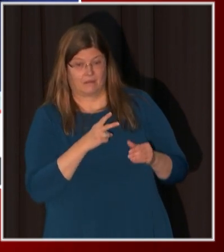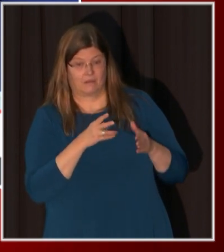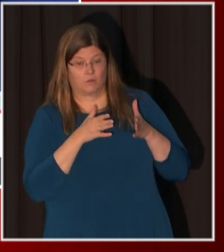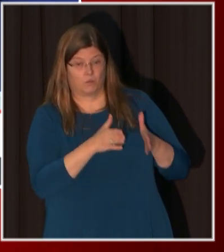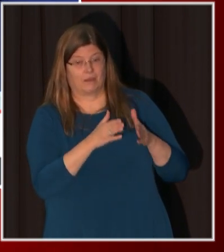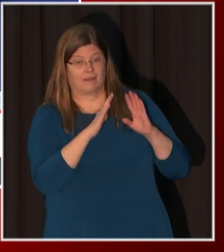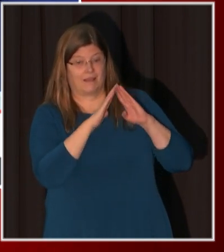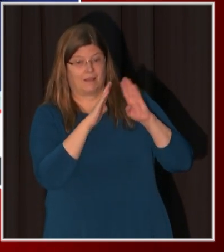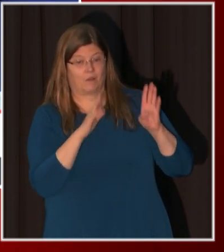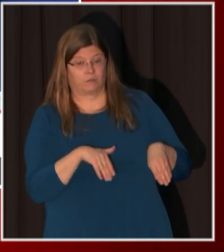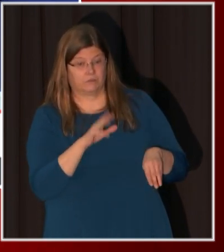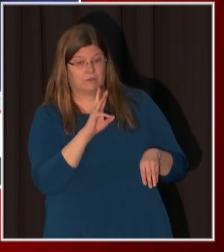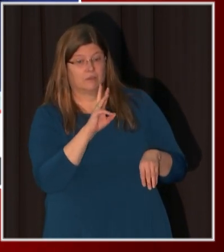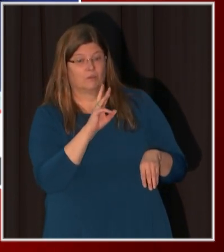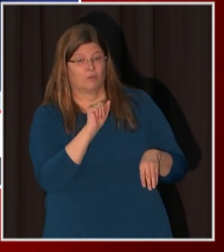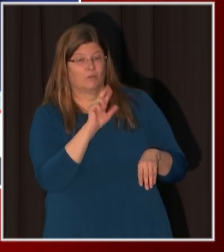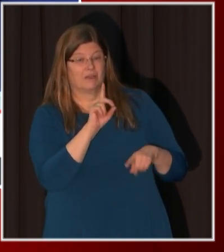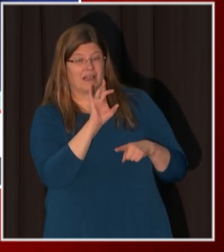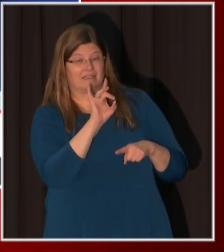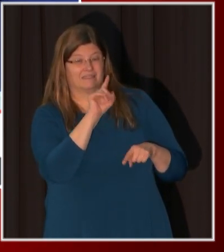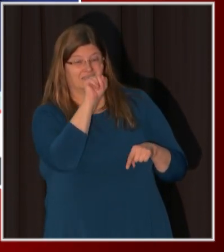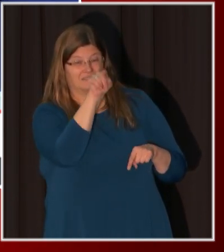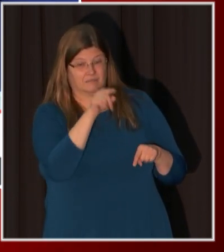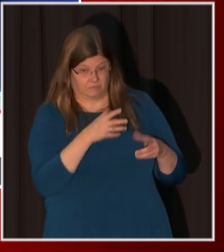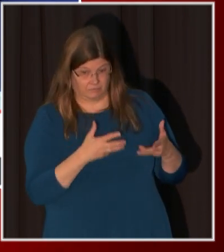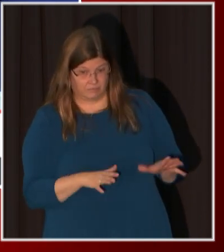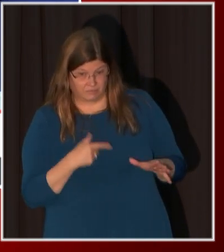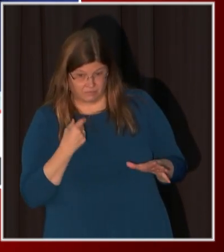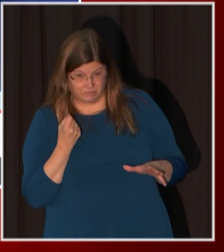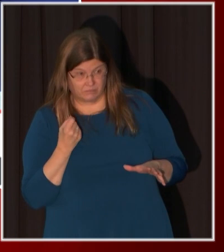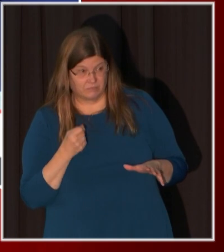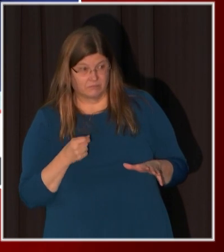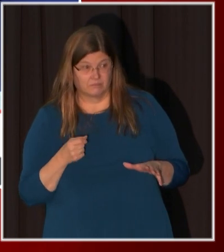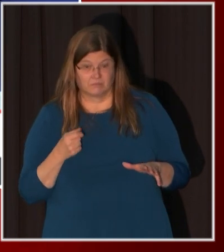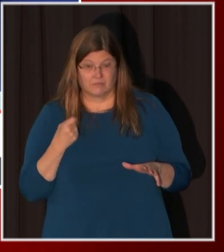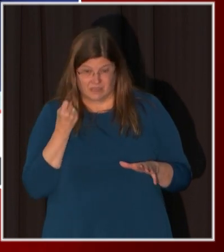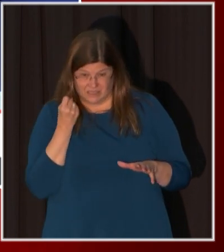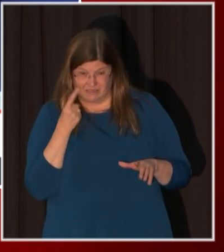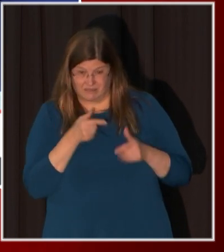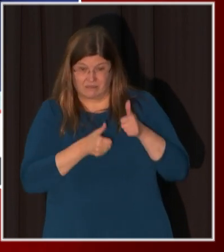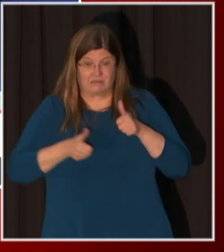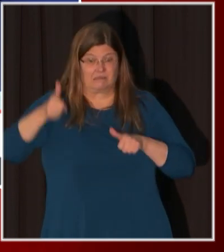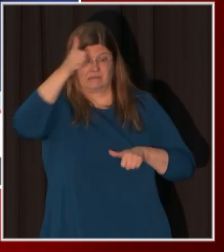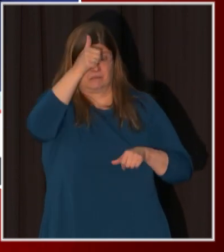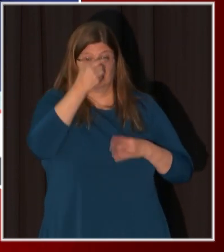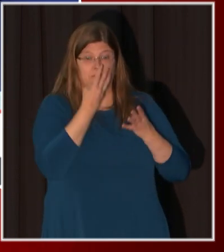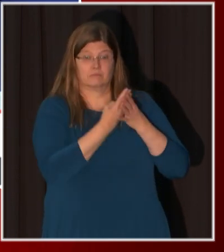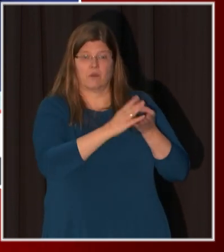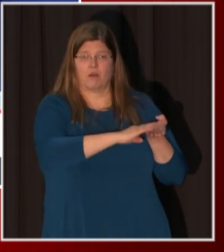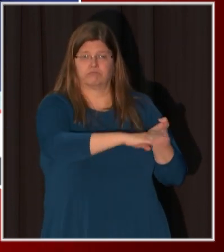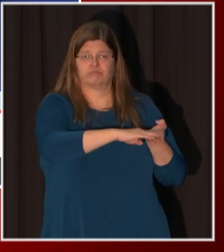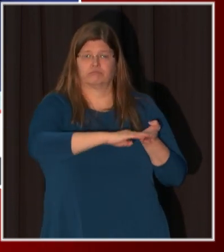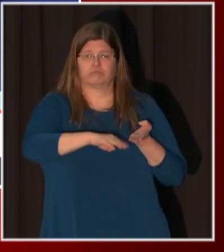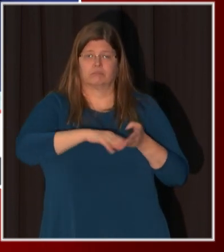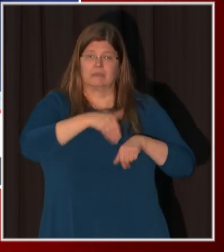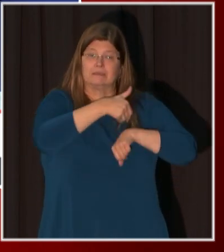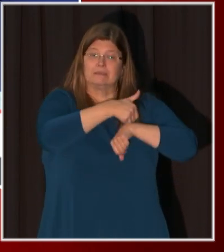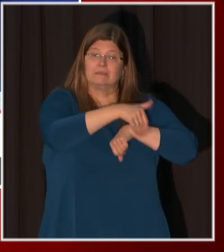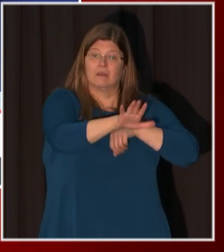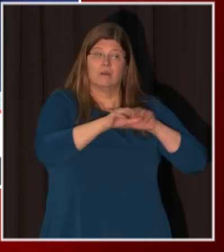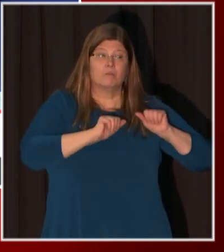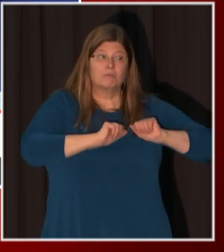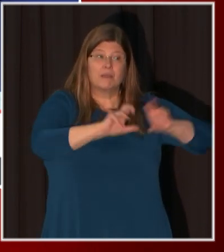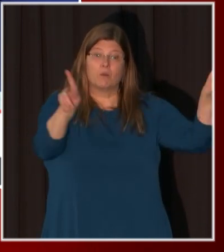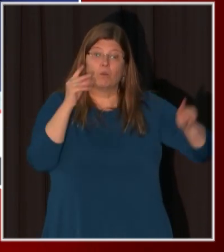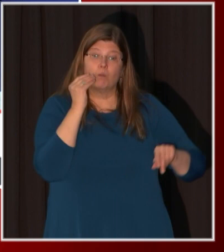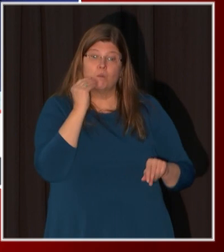is sending most of those people home, and in some cases, some of them are being transferred. Obviously, that has been a concern of the